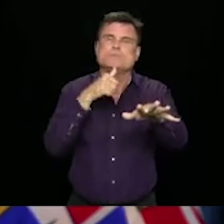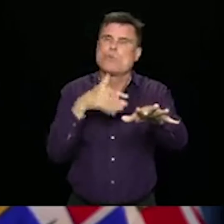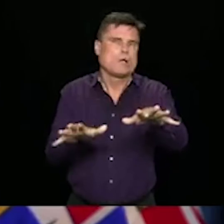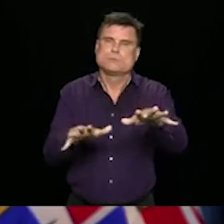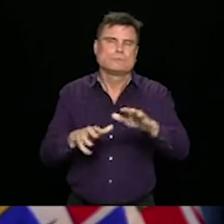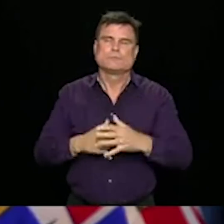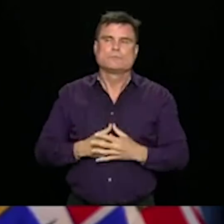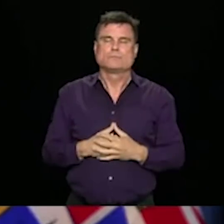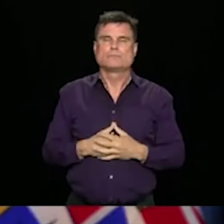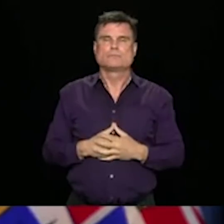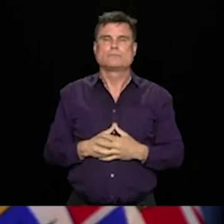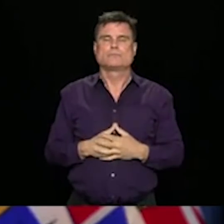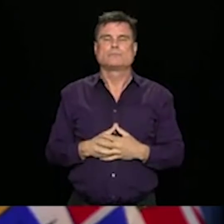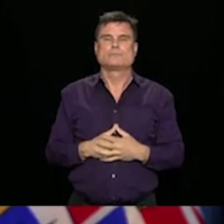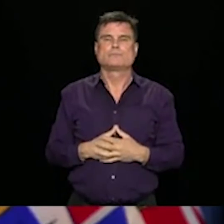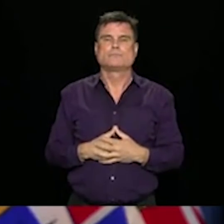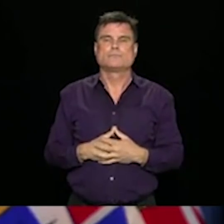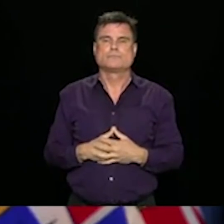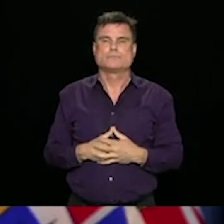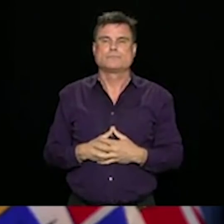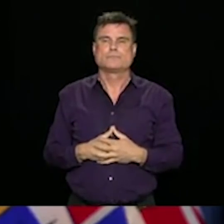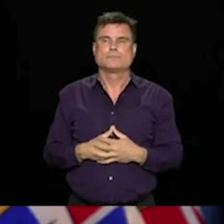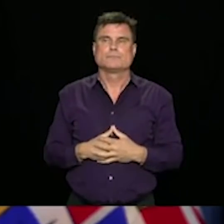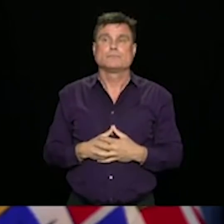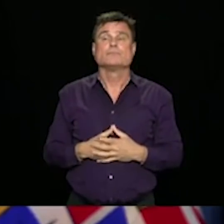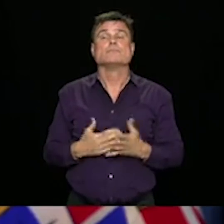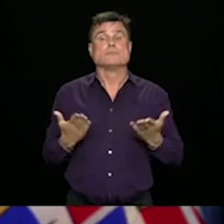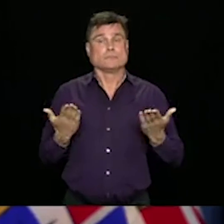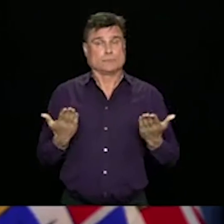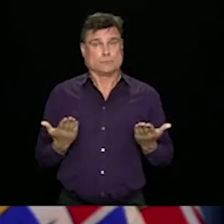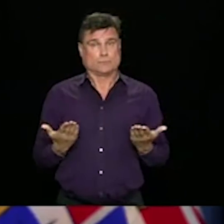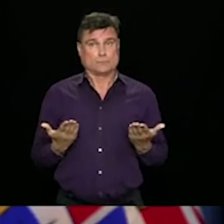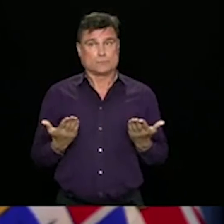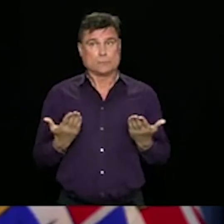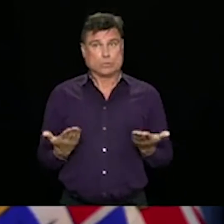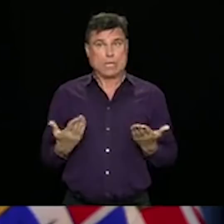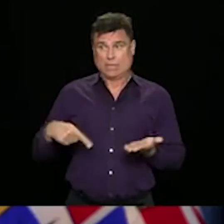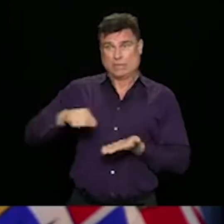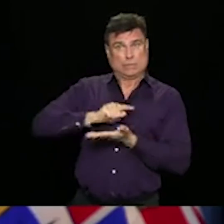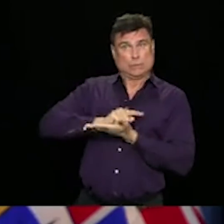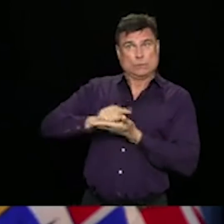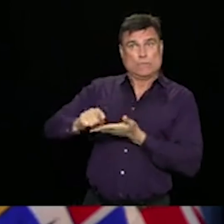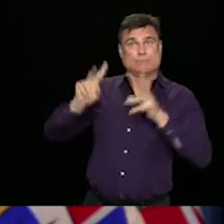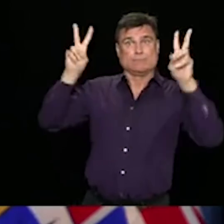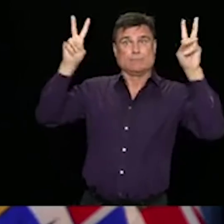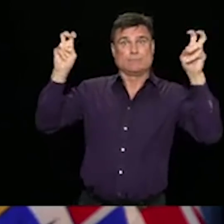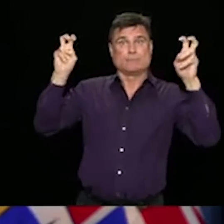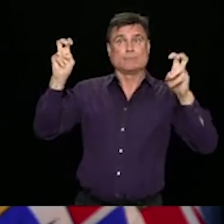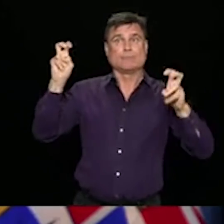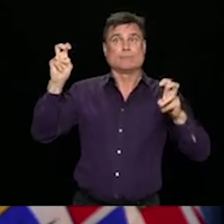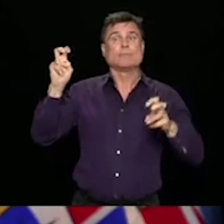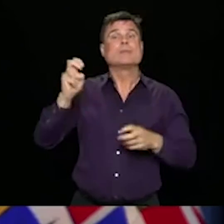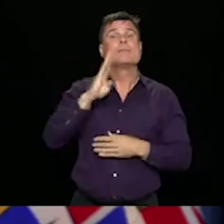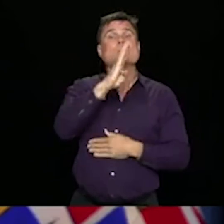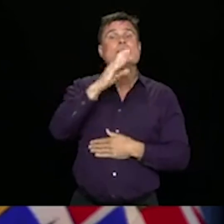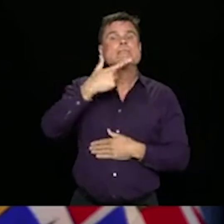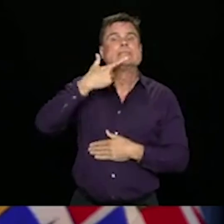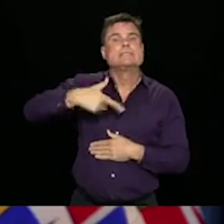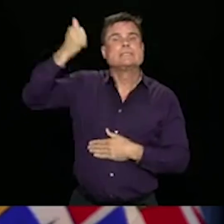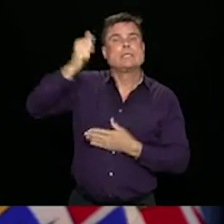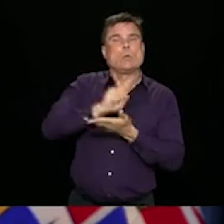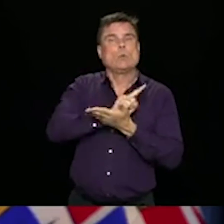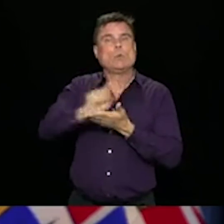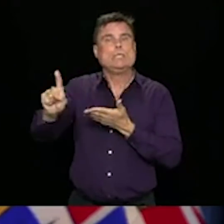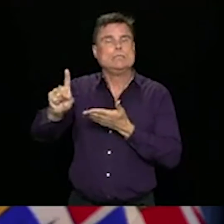Today is also the start of Seniors Week, and taking care of our neighbors and those who are older in our communities is